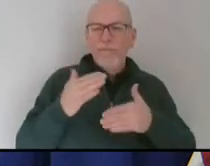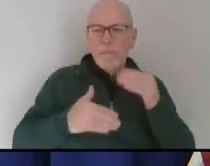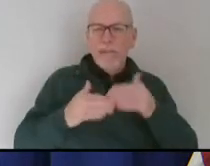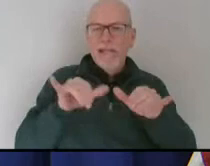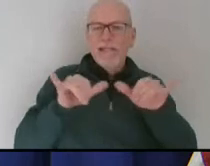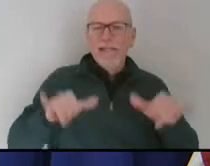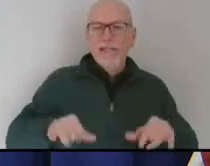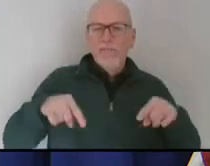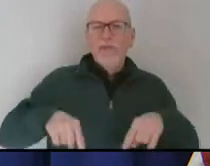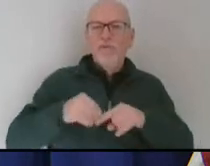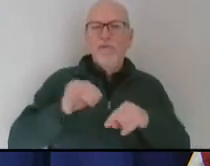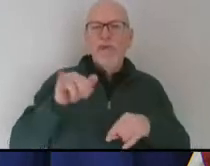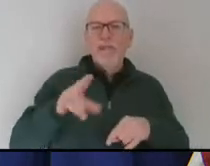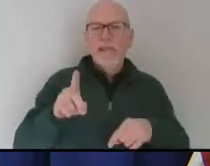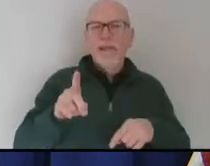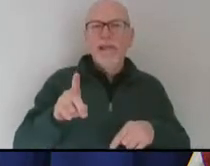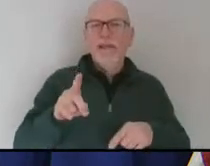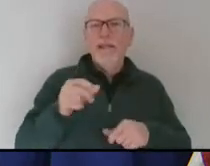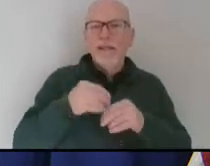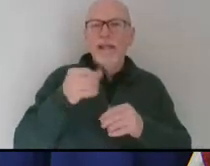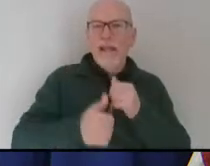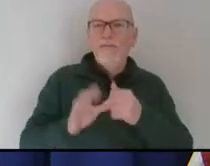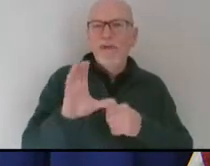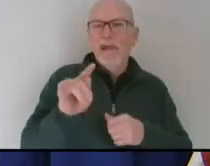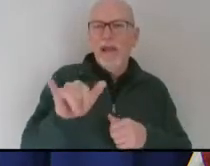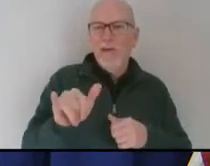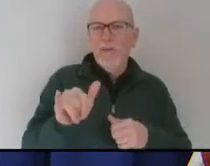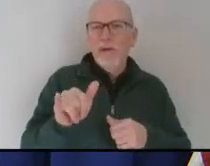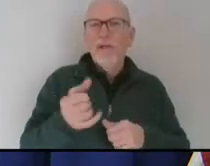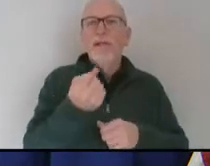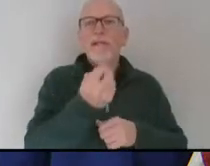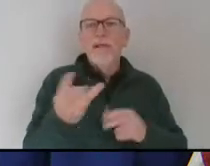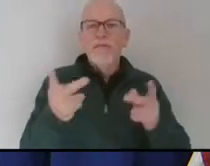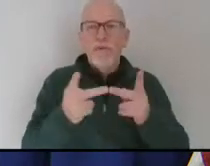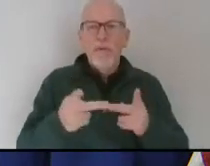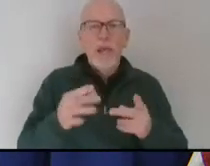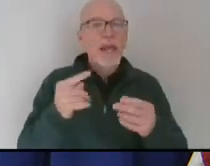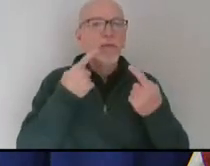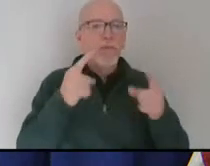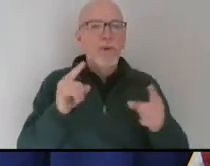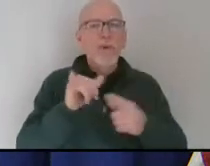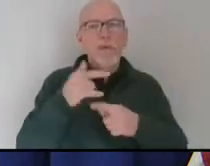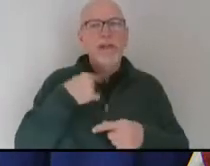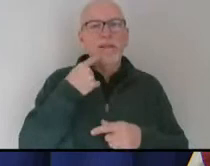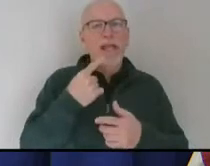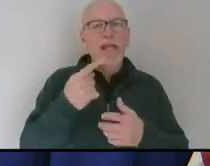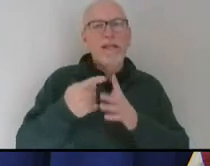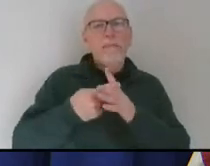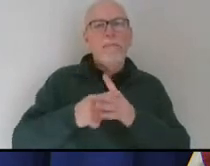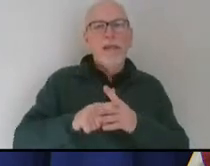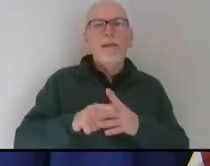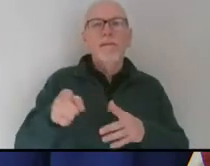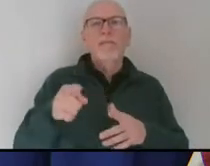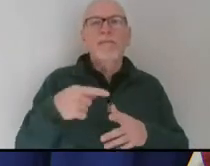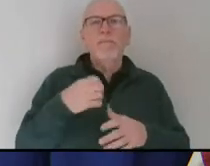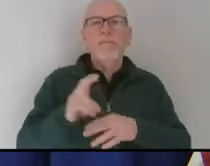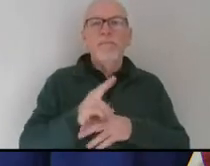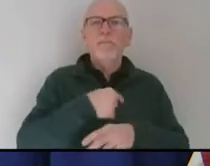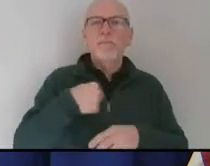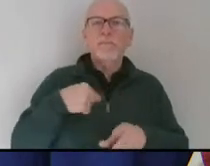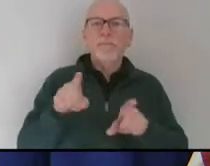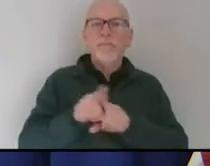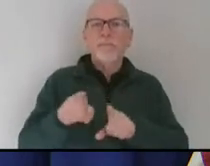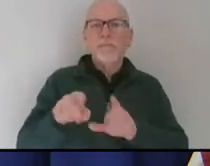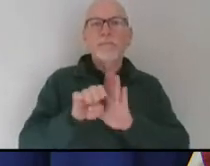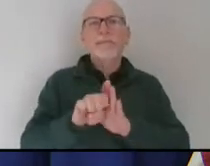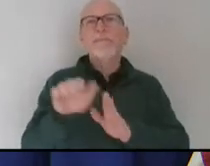in the state of Indiana that's in every county, multiple locations, and it's working. And that's why I said very early on, you want to use us as Exhibit A of